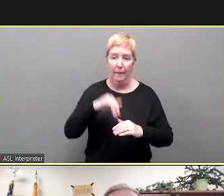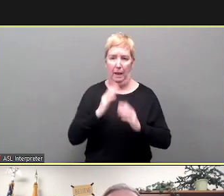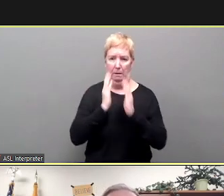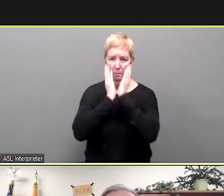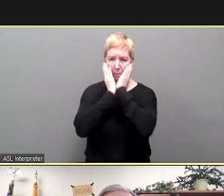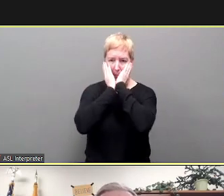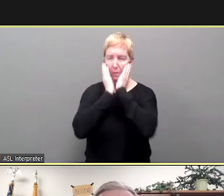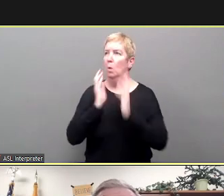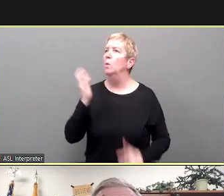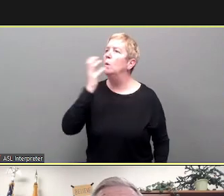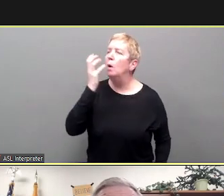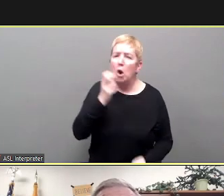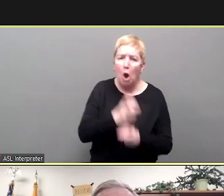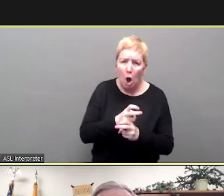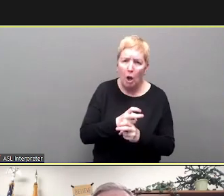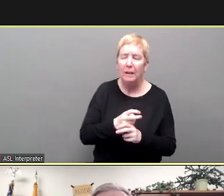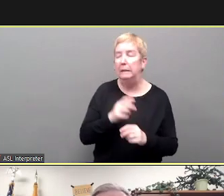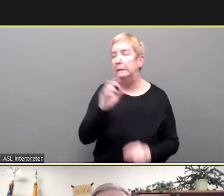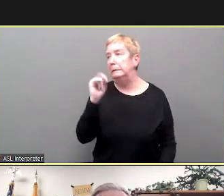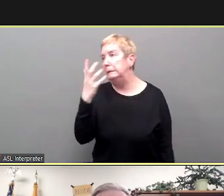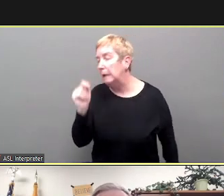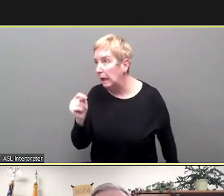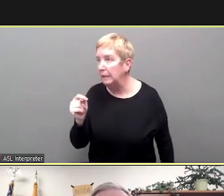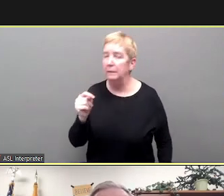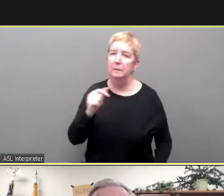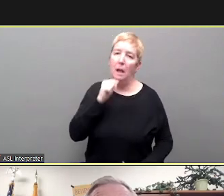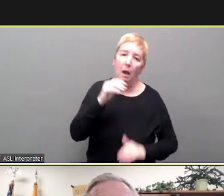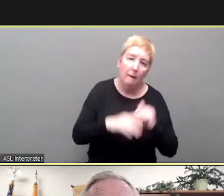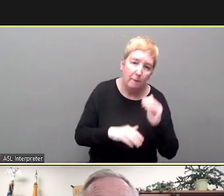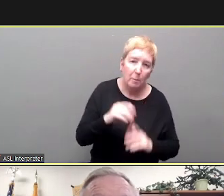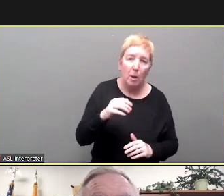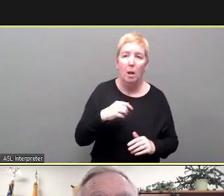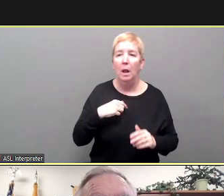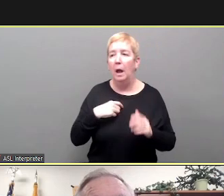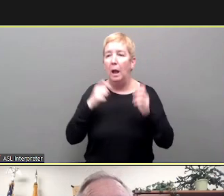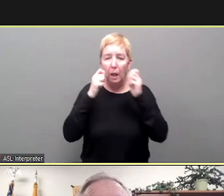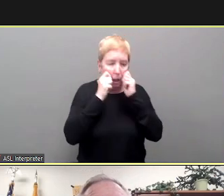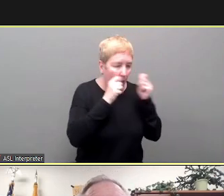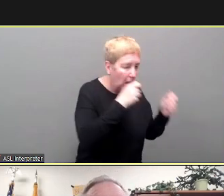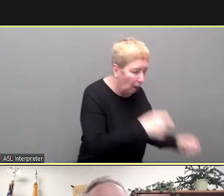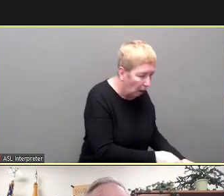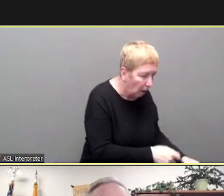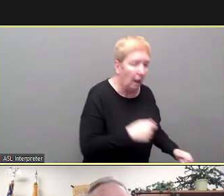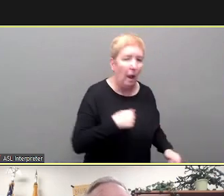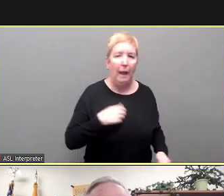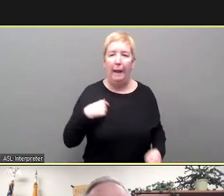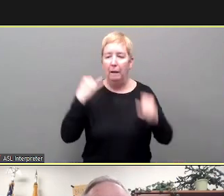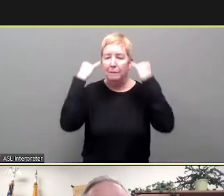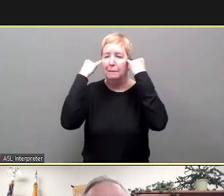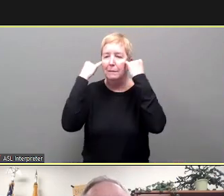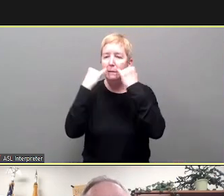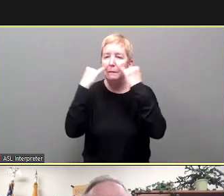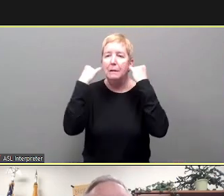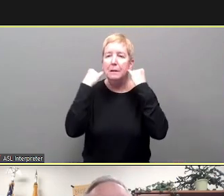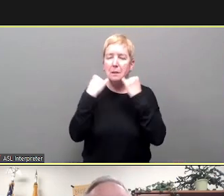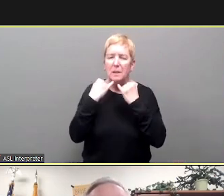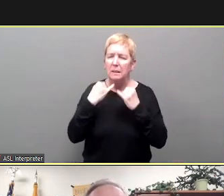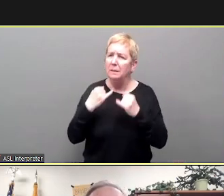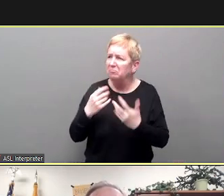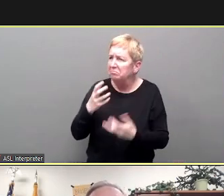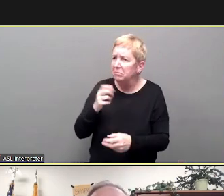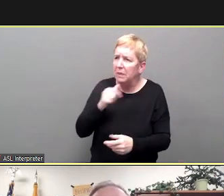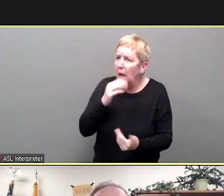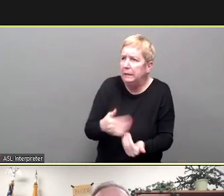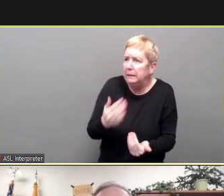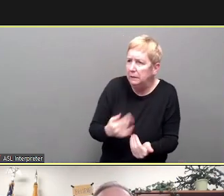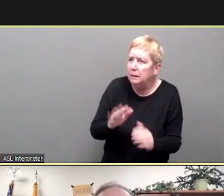take off. They're really tight. You have lines on your face till you wake up the next morning, et cetera, et cetera. So we want